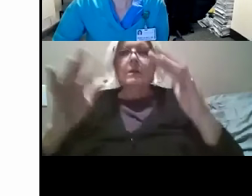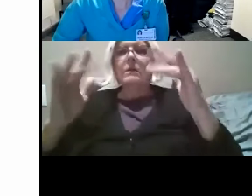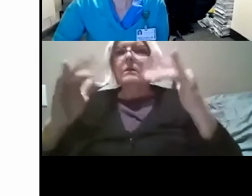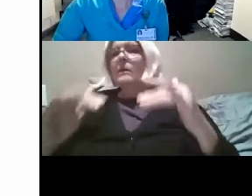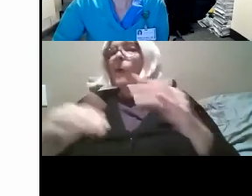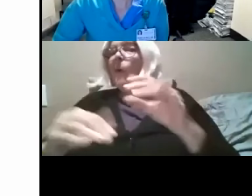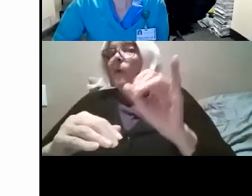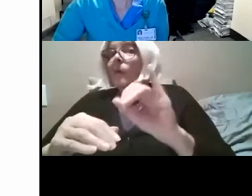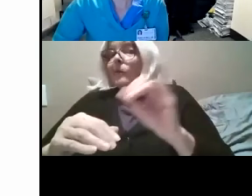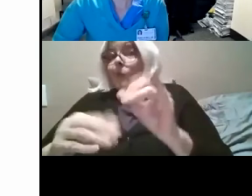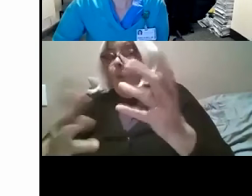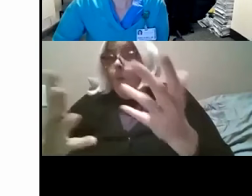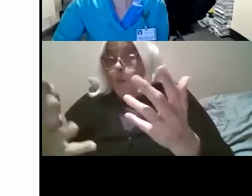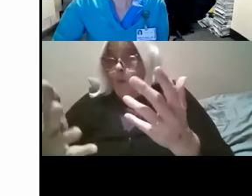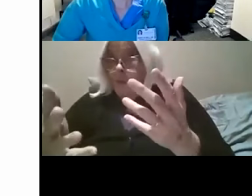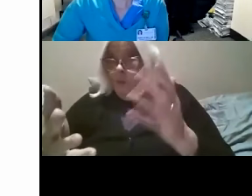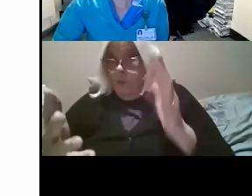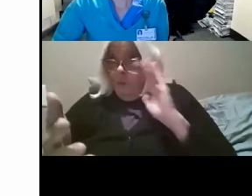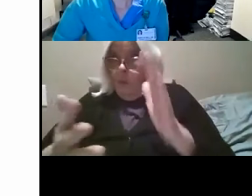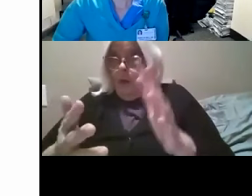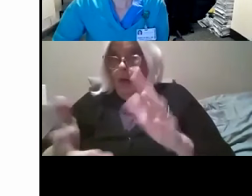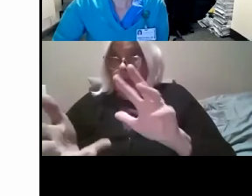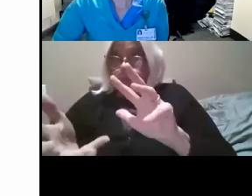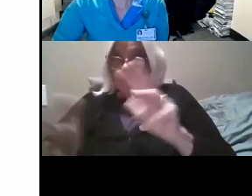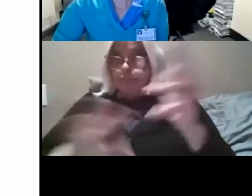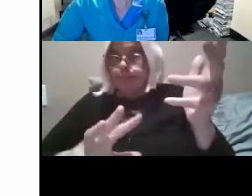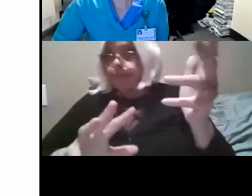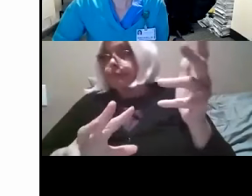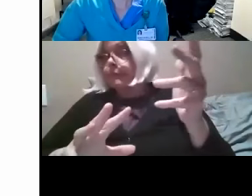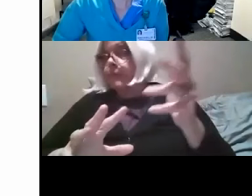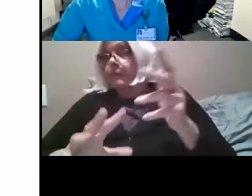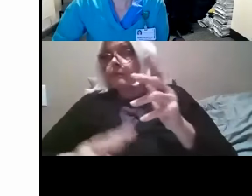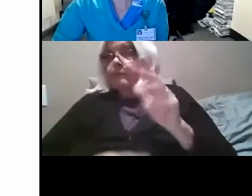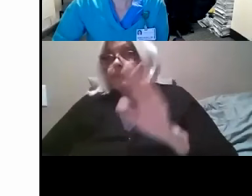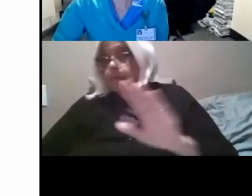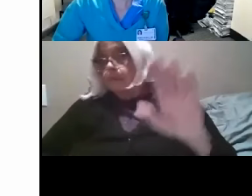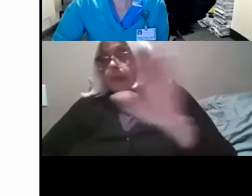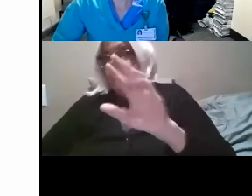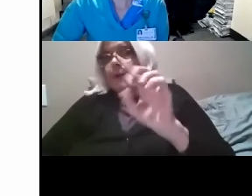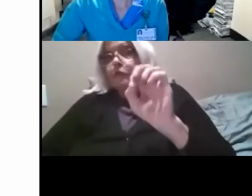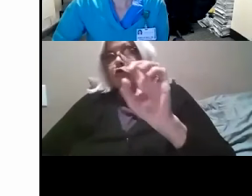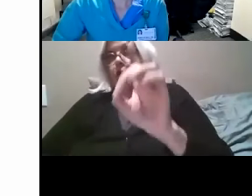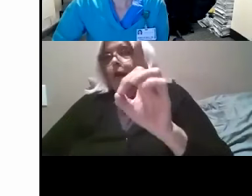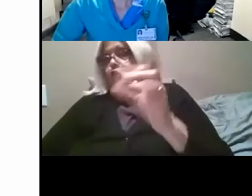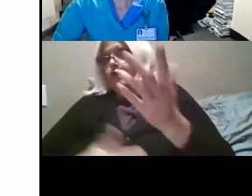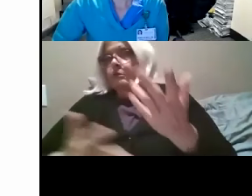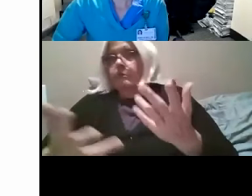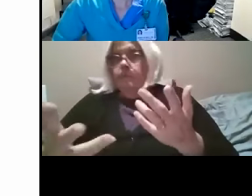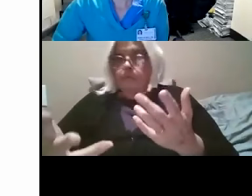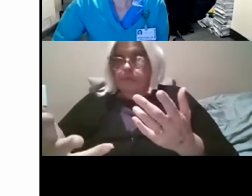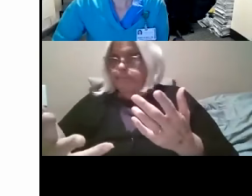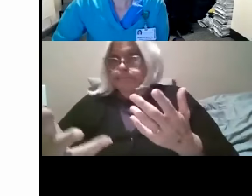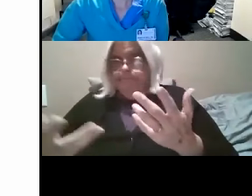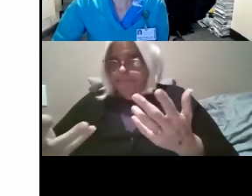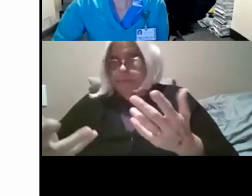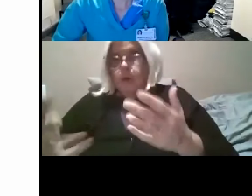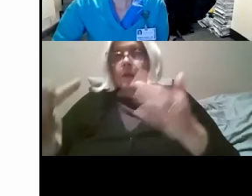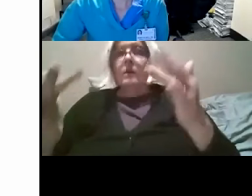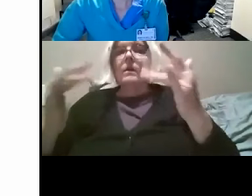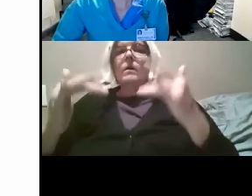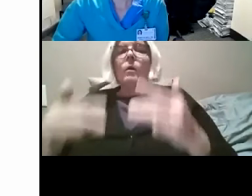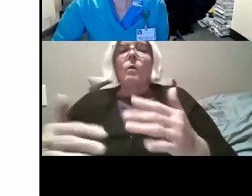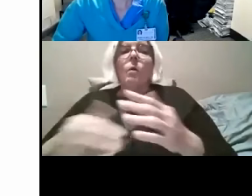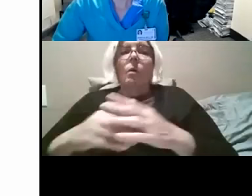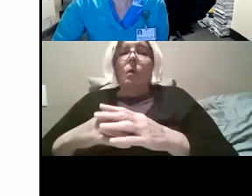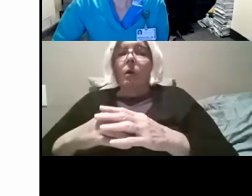exposure. And then the other things that we can't really consider in the risk-benefit analysis are the post-COVID conditions. Actually, they weren't even